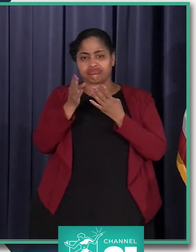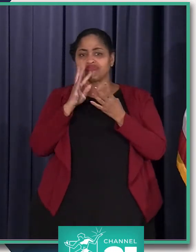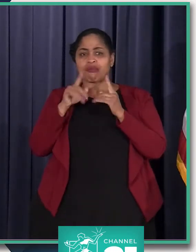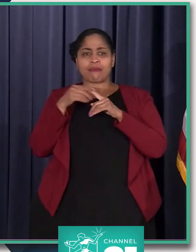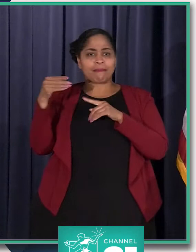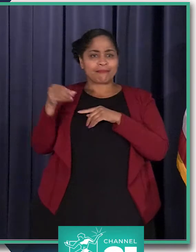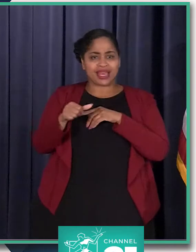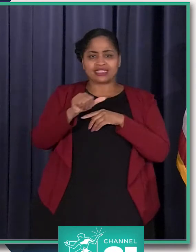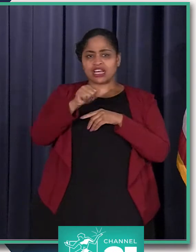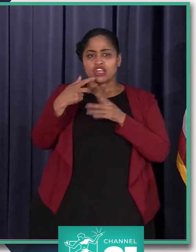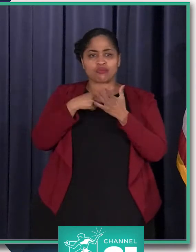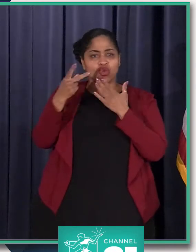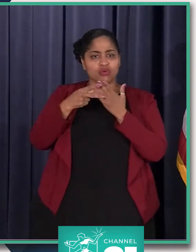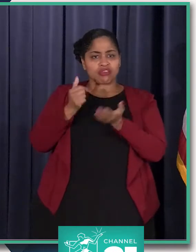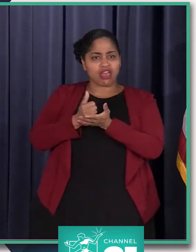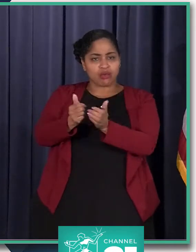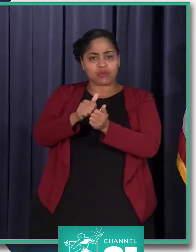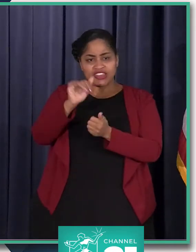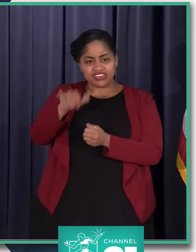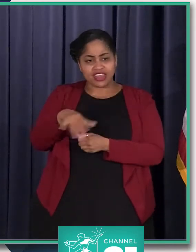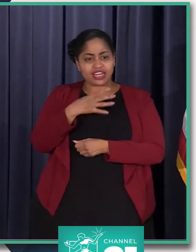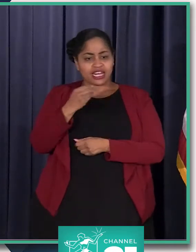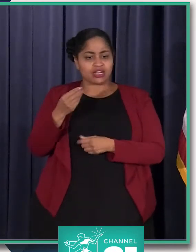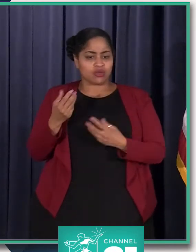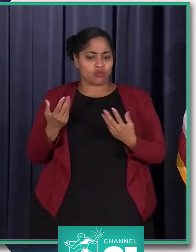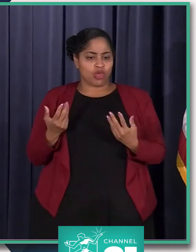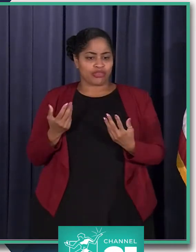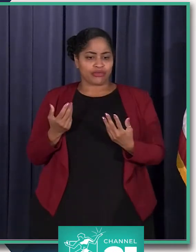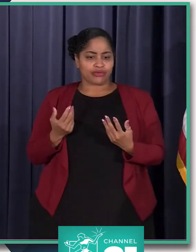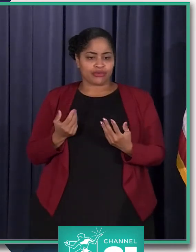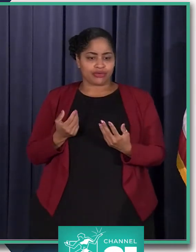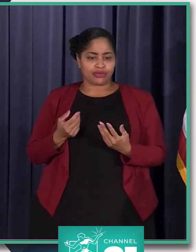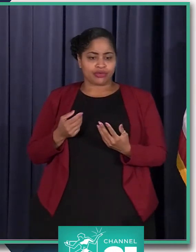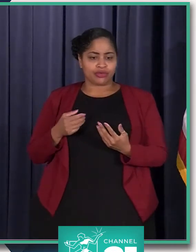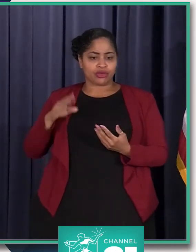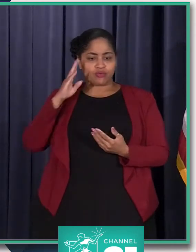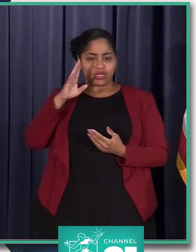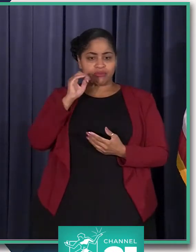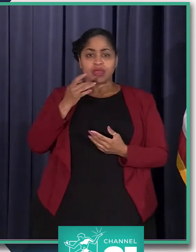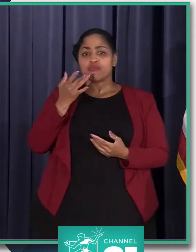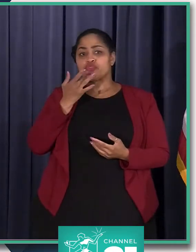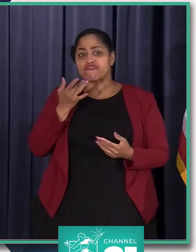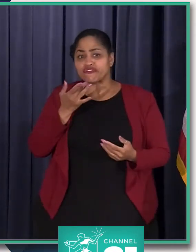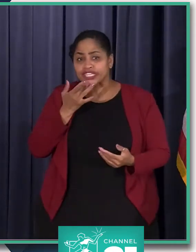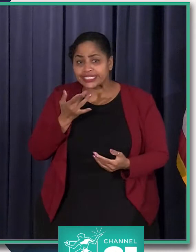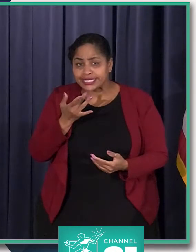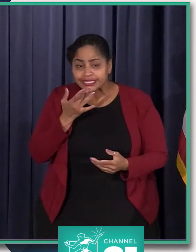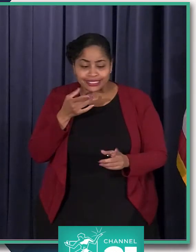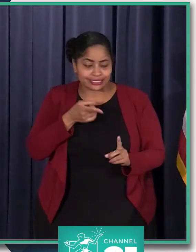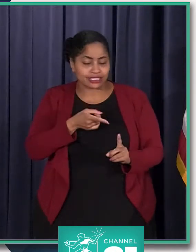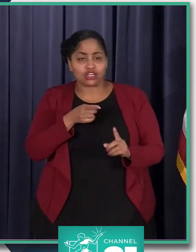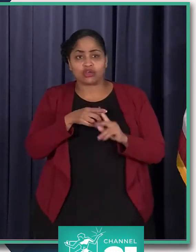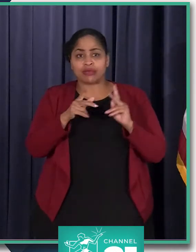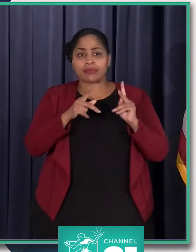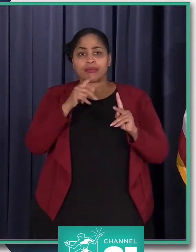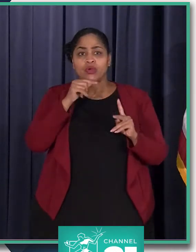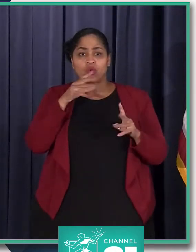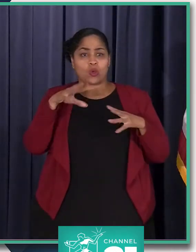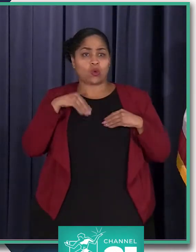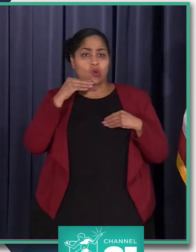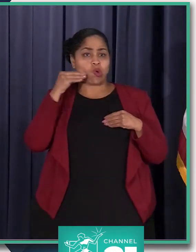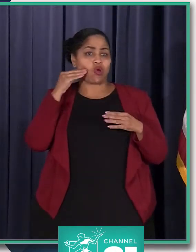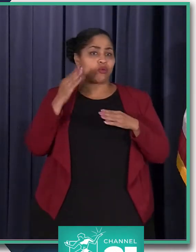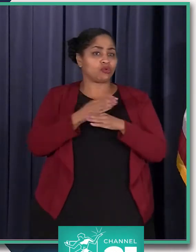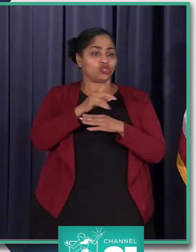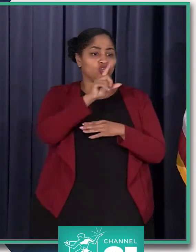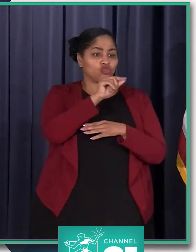other programs, and whether there will be preference given to those who owned houses